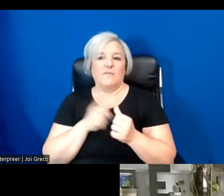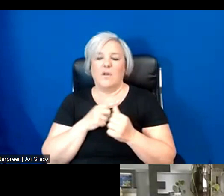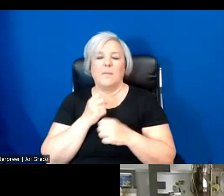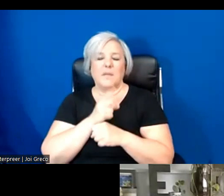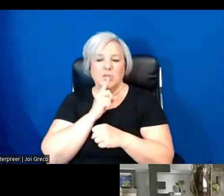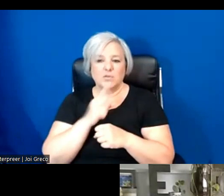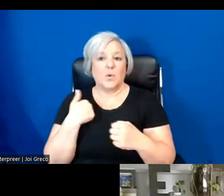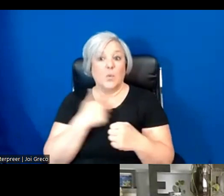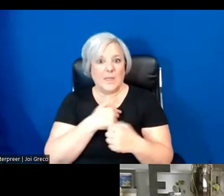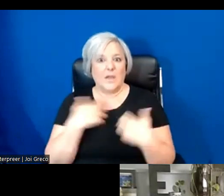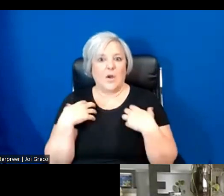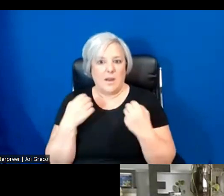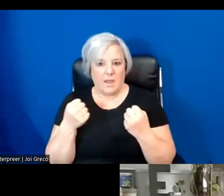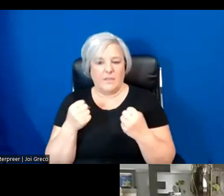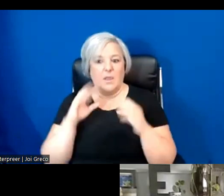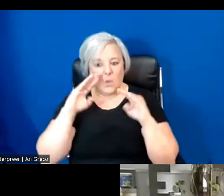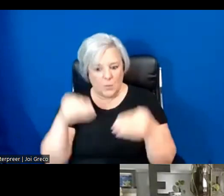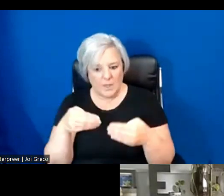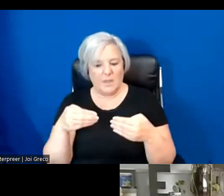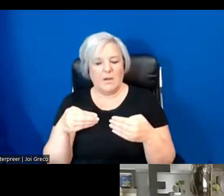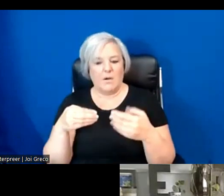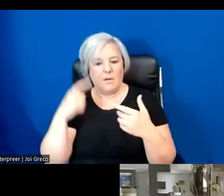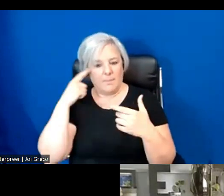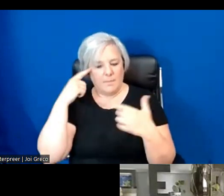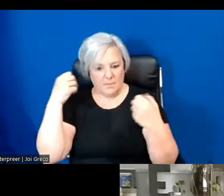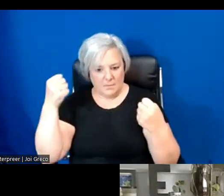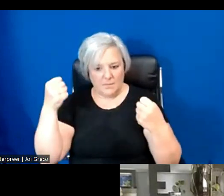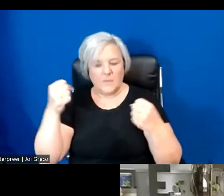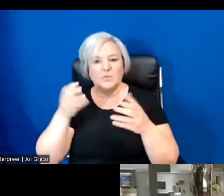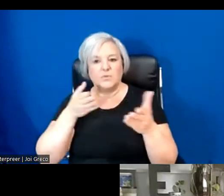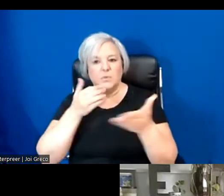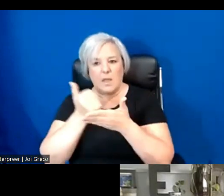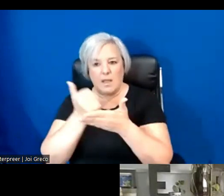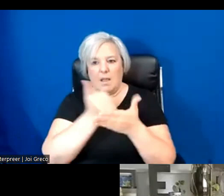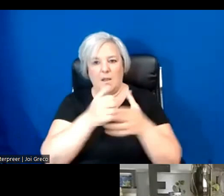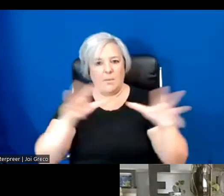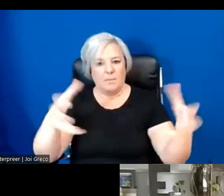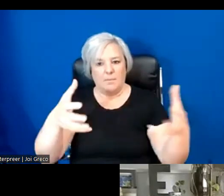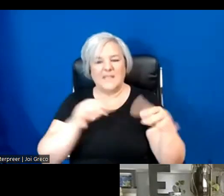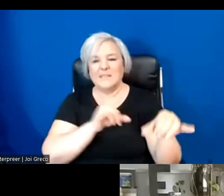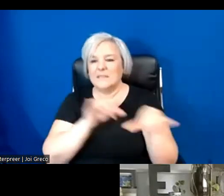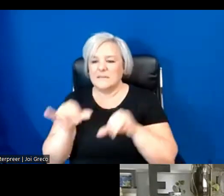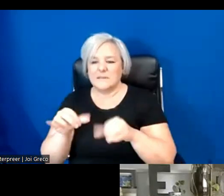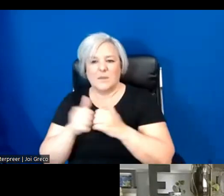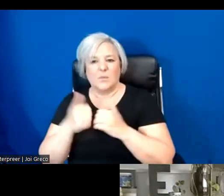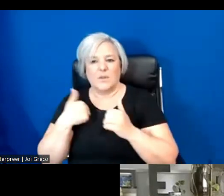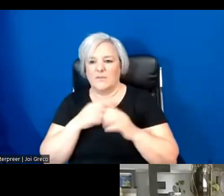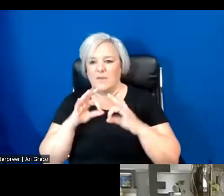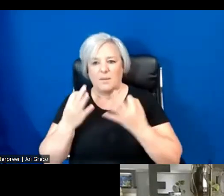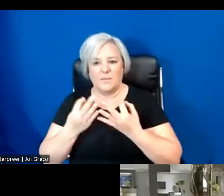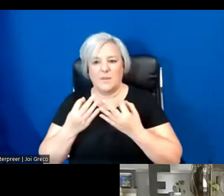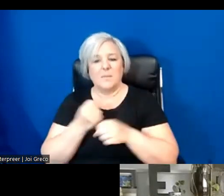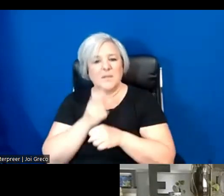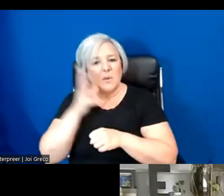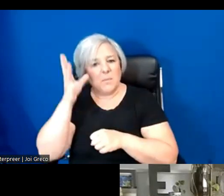that we're healthy and focus on making sure we're really, really healthy to serve the populations we're doing. That's the exact same thing we're trying to do for families. Make sure parents